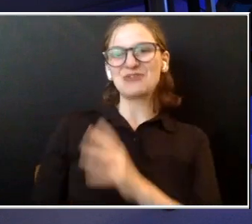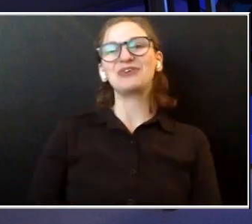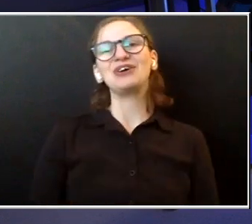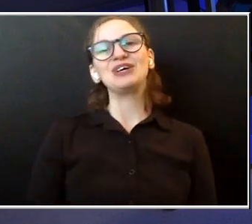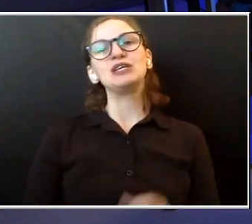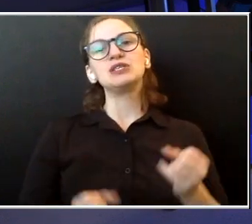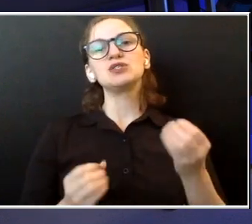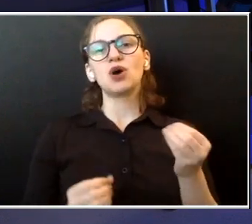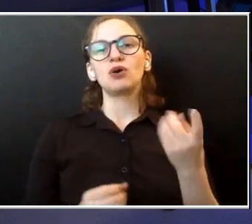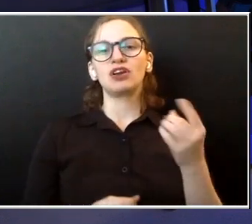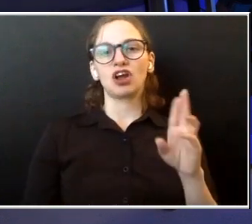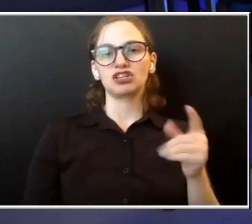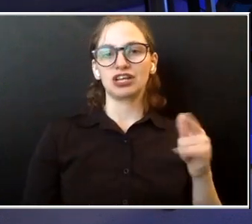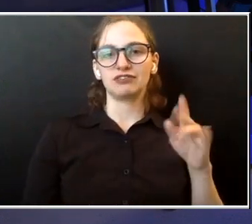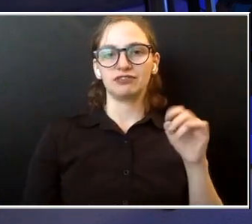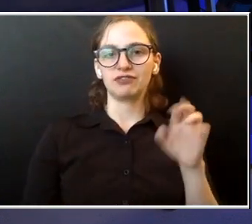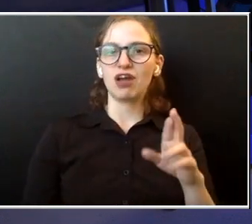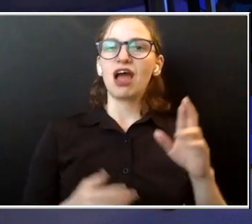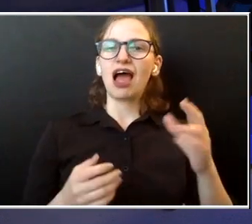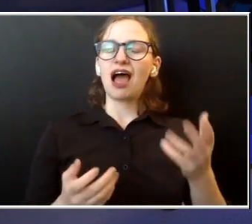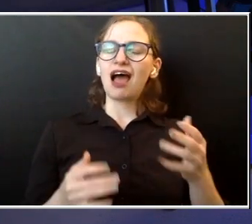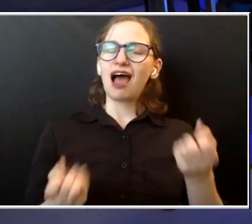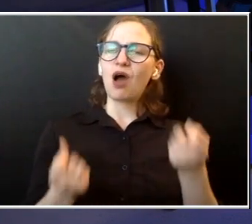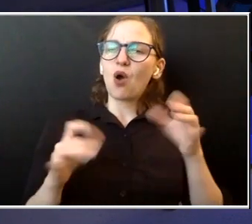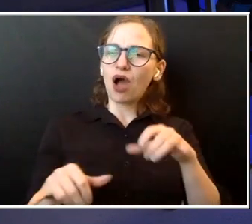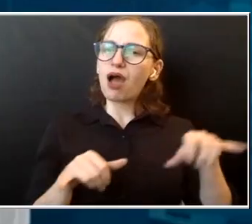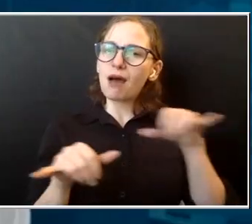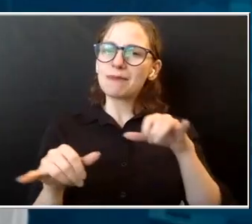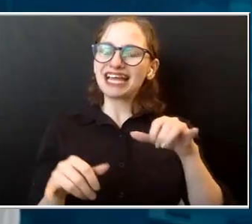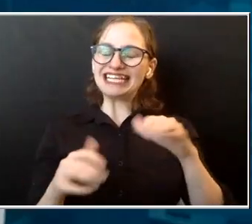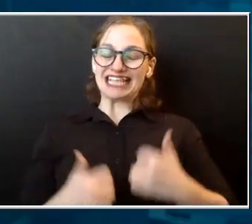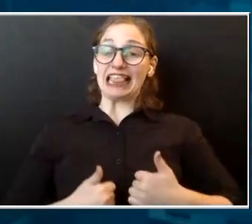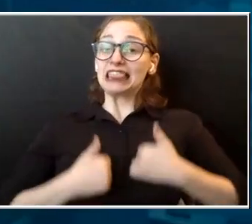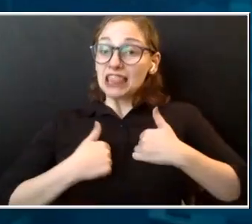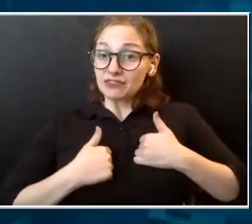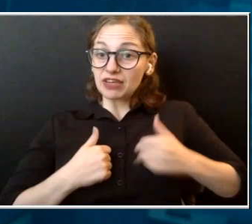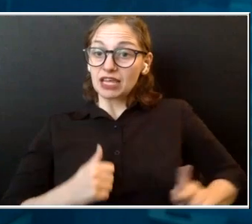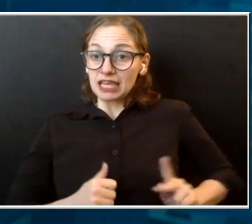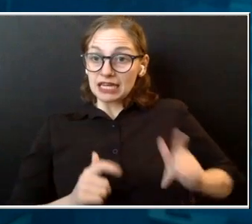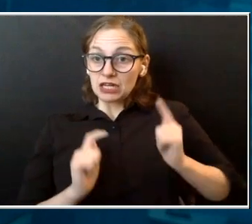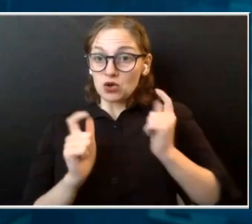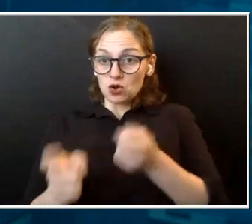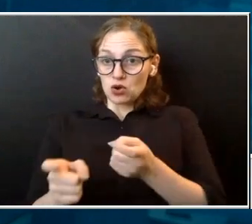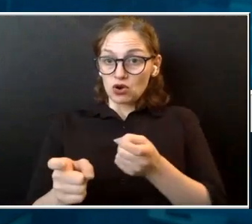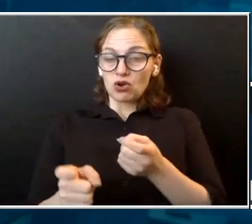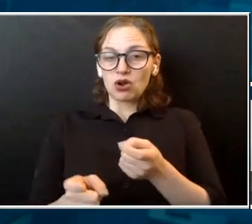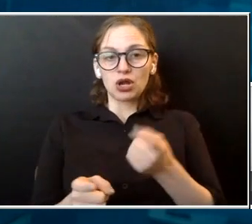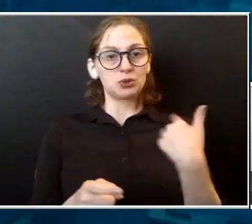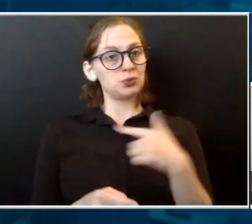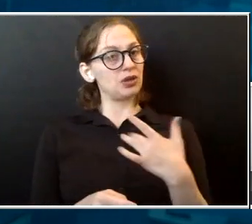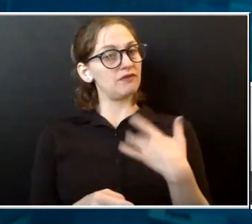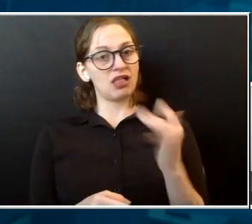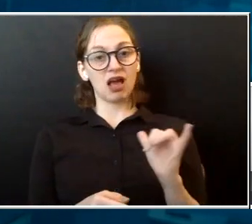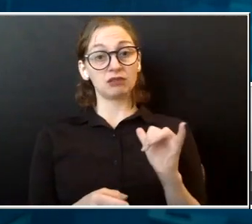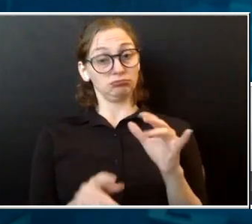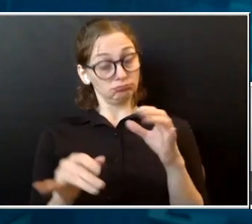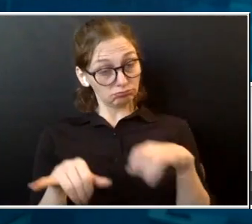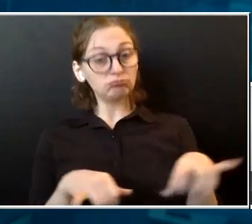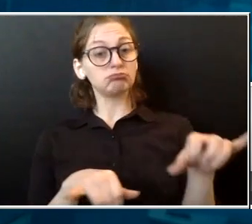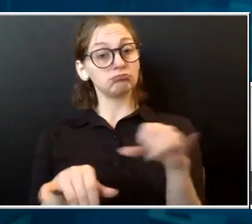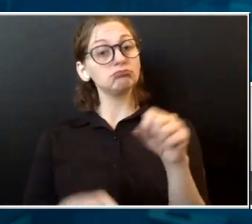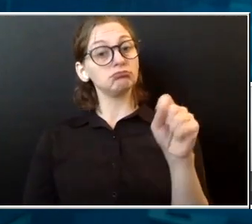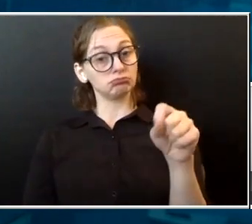kidney donor things? Let's talk a little bit about that. You know, we feel like it's very common, and we do this every week, and it's like an everyday